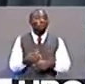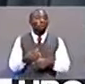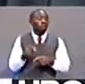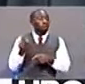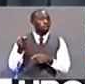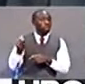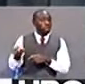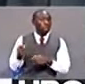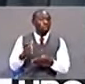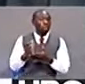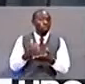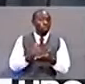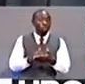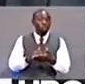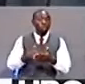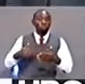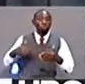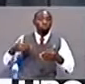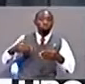narrowing of